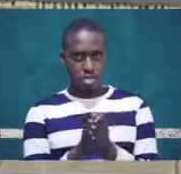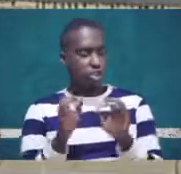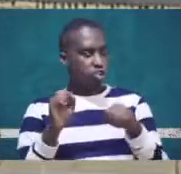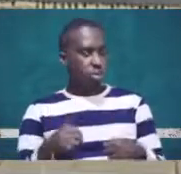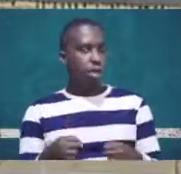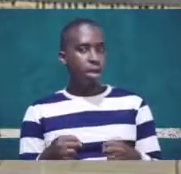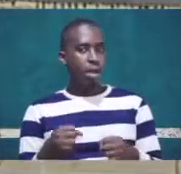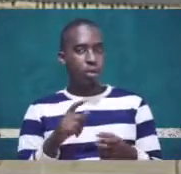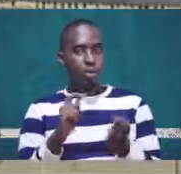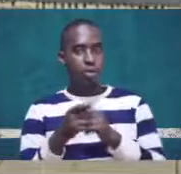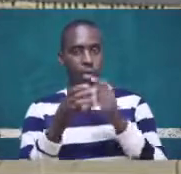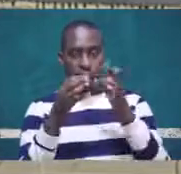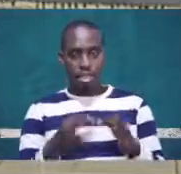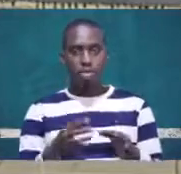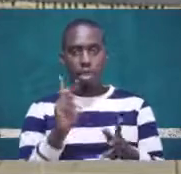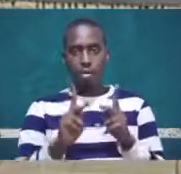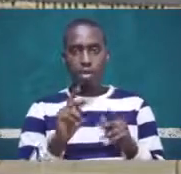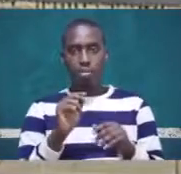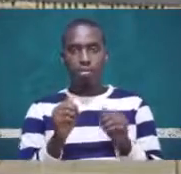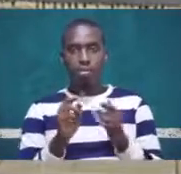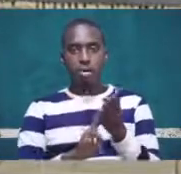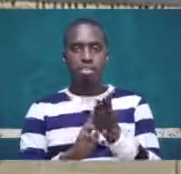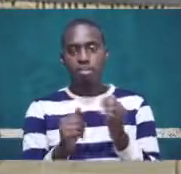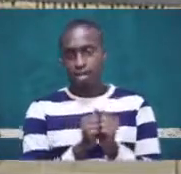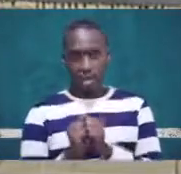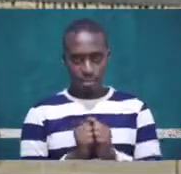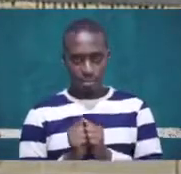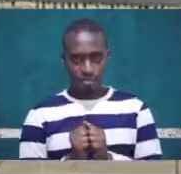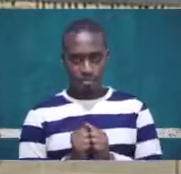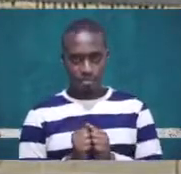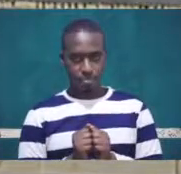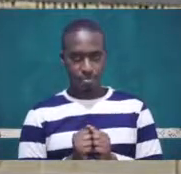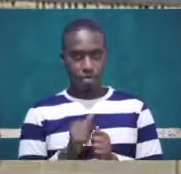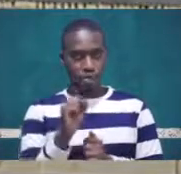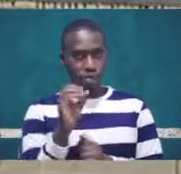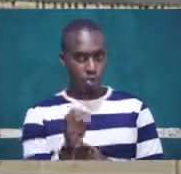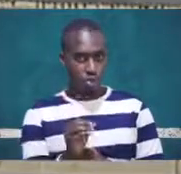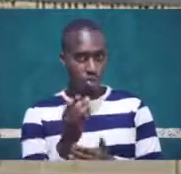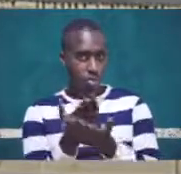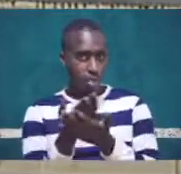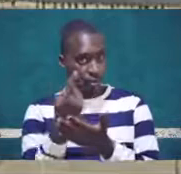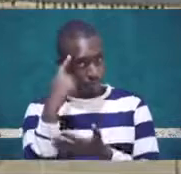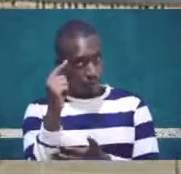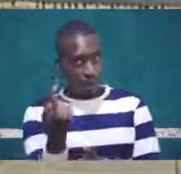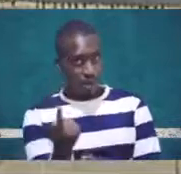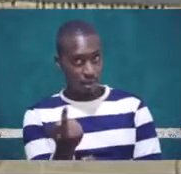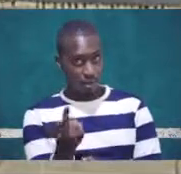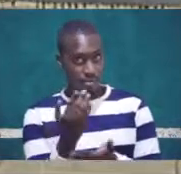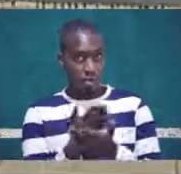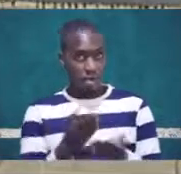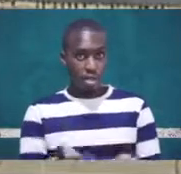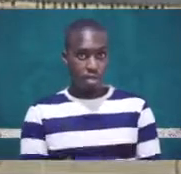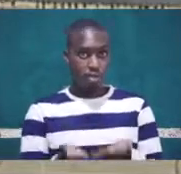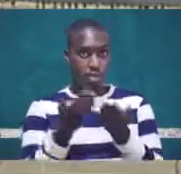be complementary goods, a pen or a pencil. So the demand for one increases